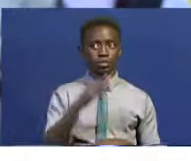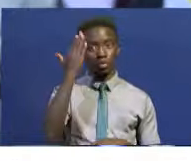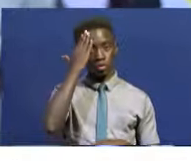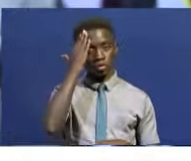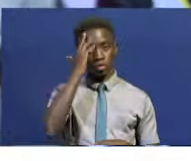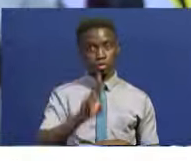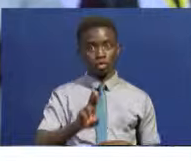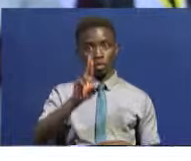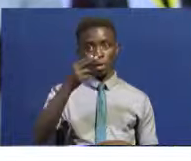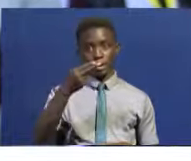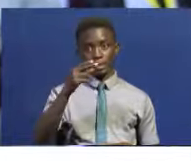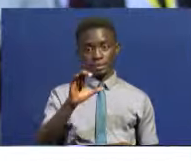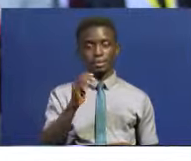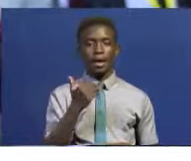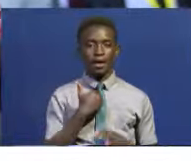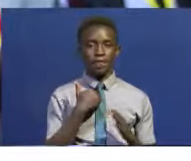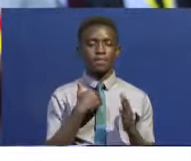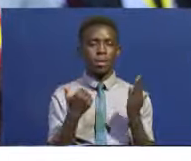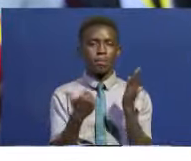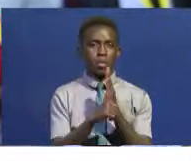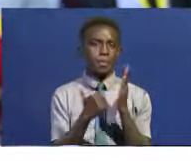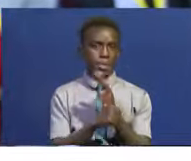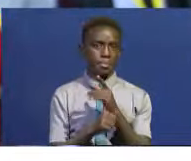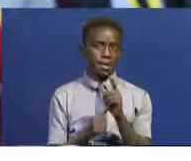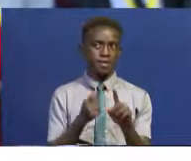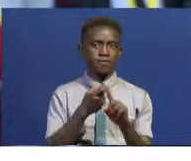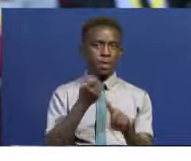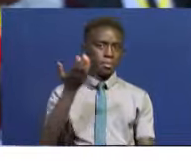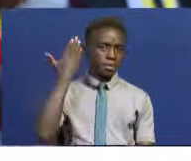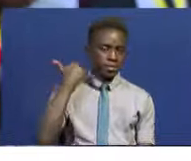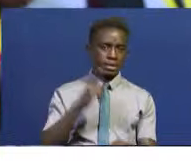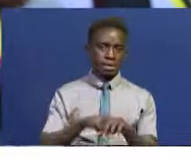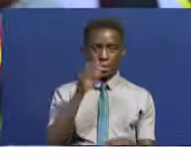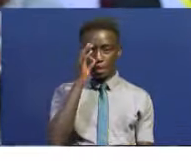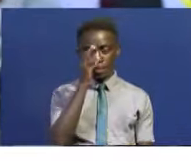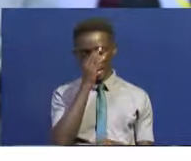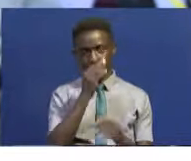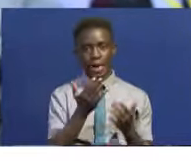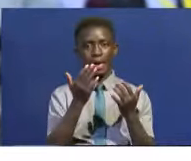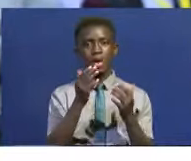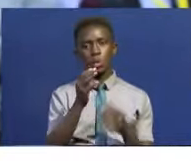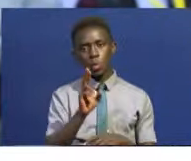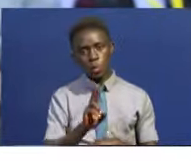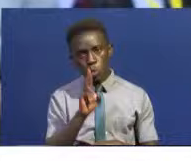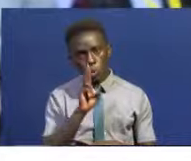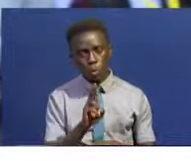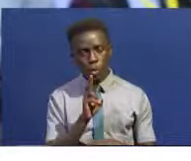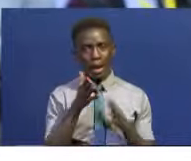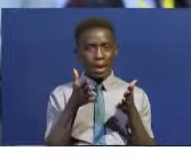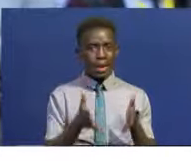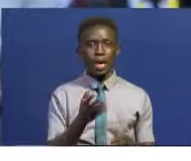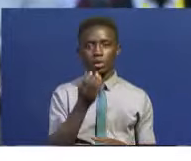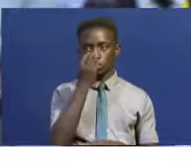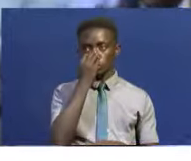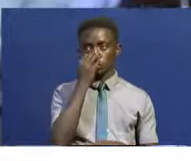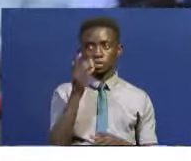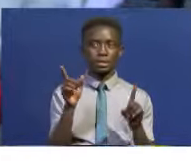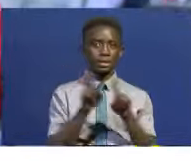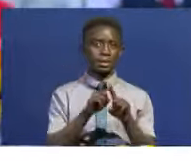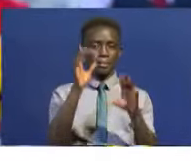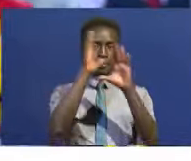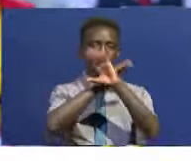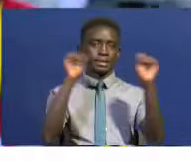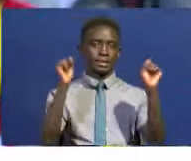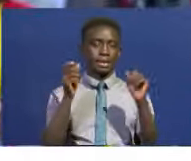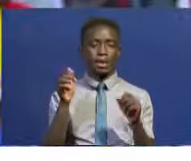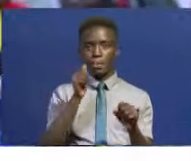a thorn in the issue from the Kibaki era, from the Uhuru era, and now William Ruto as President. And he has